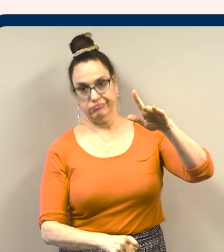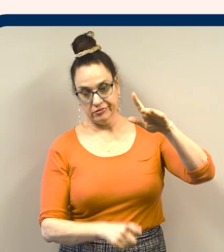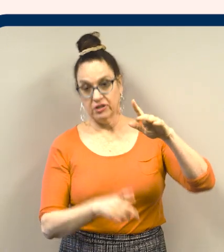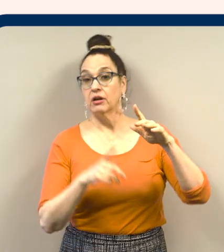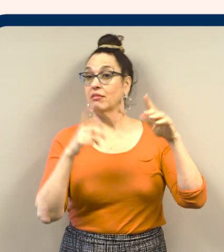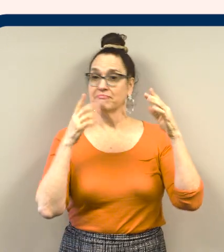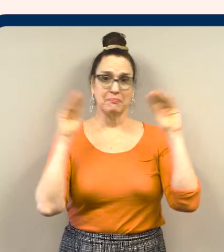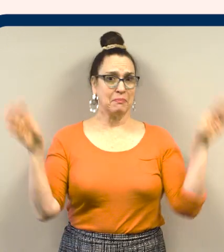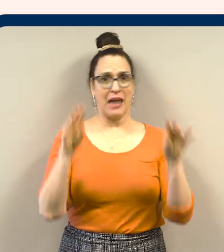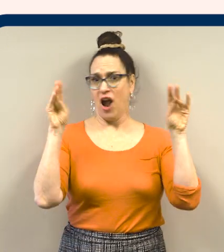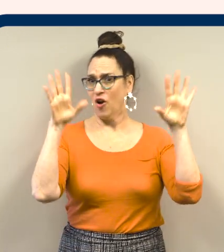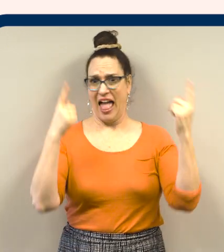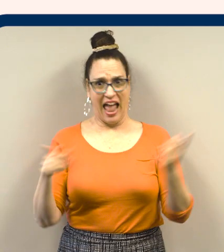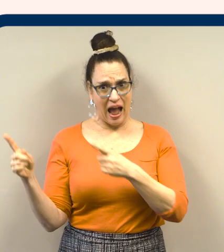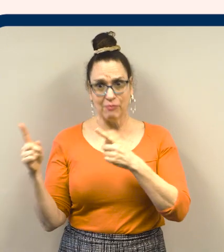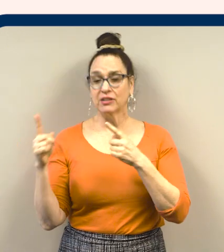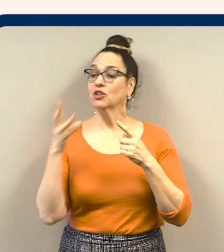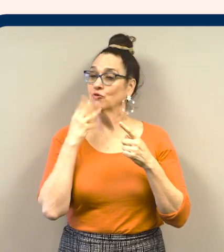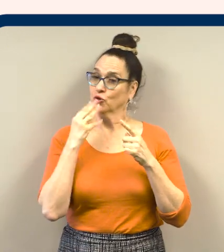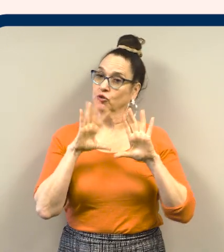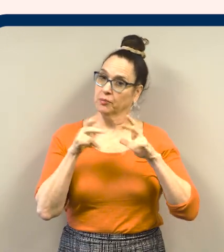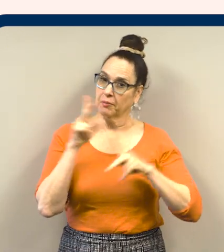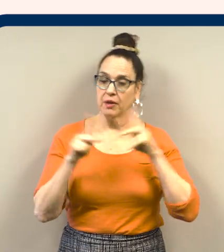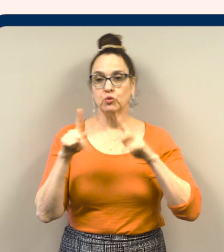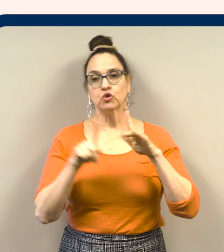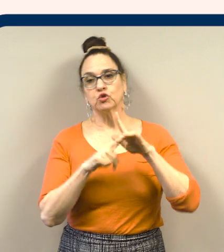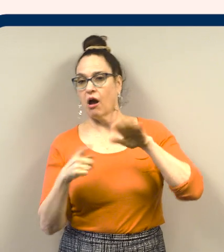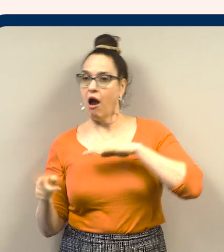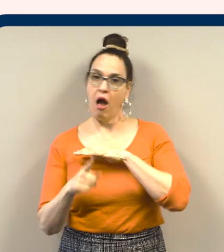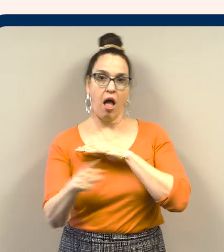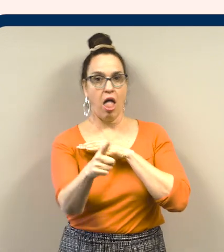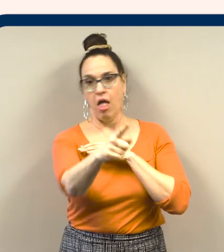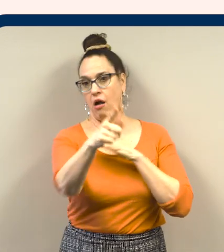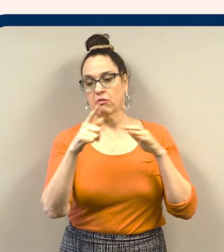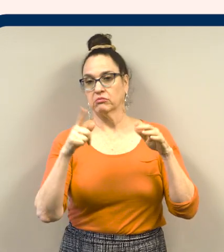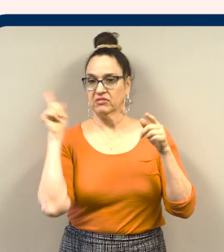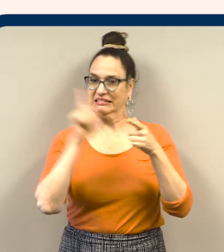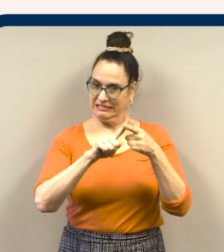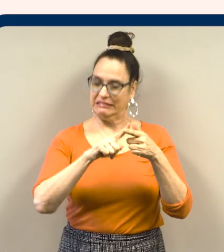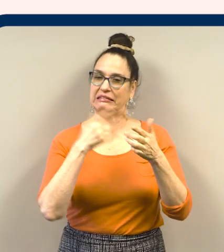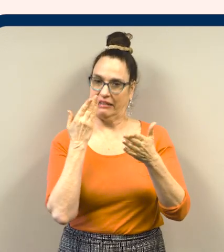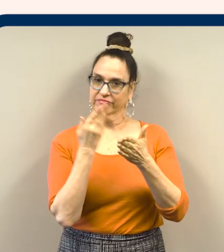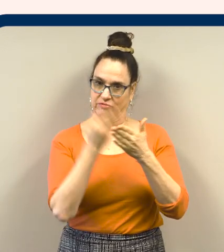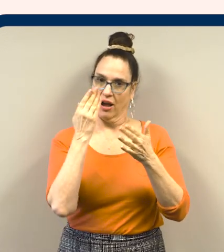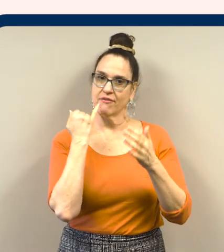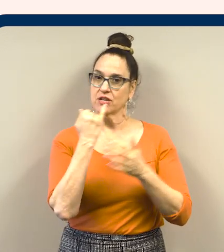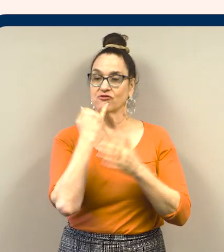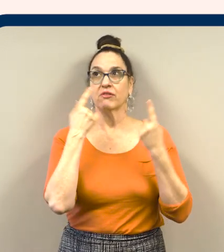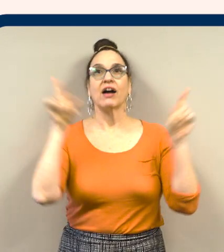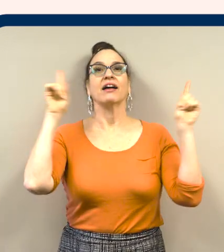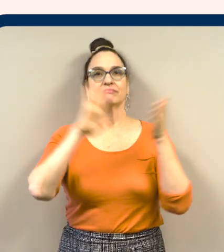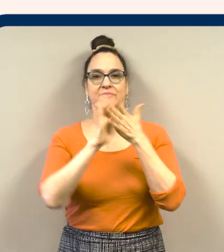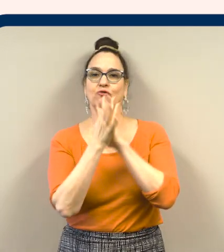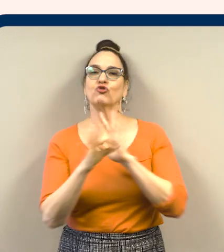miraculous escape, the Israelites began their journey into the wilderness toward the Promised Land, finally free from slavery.